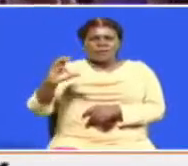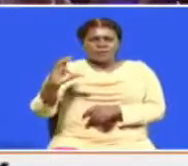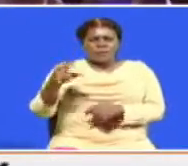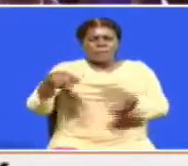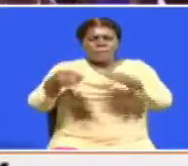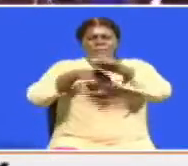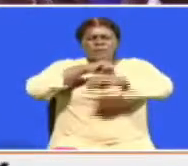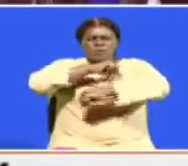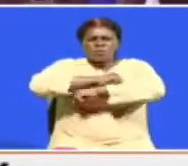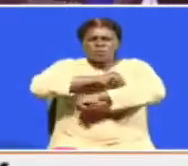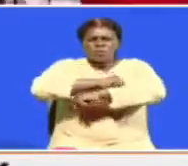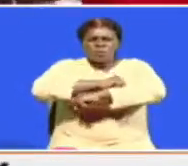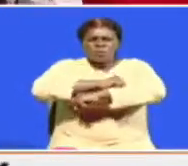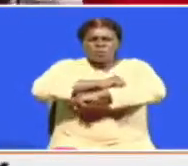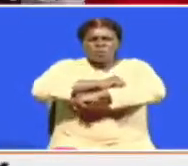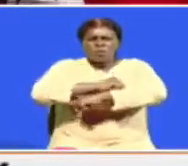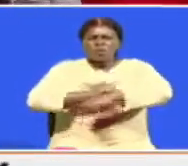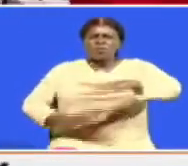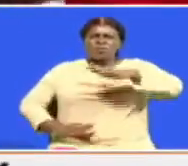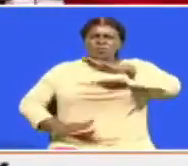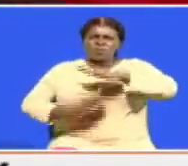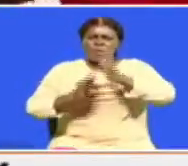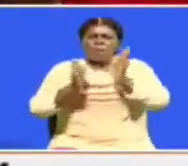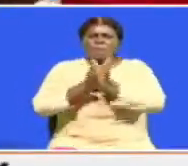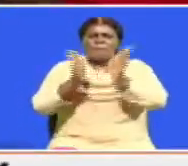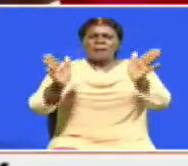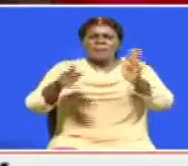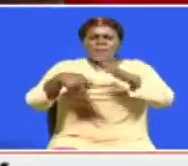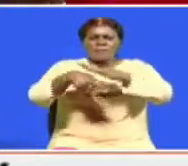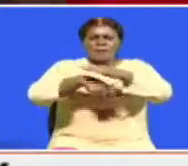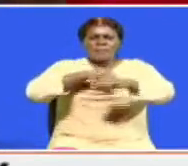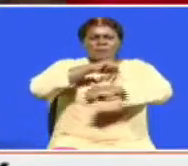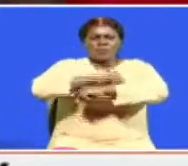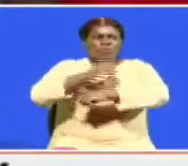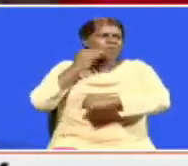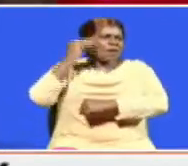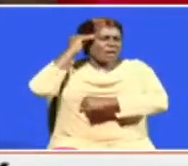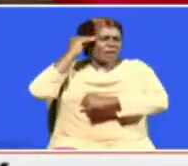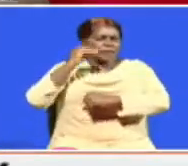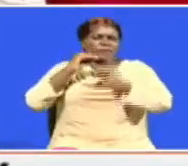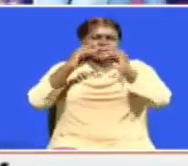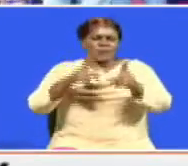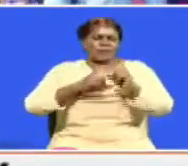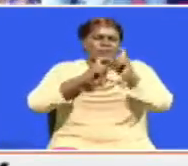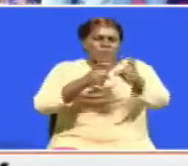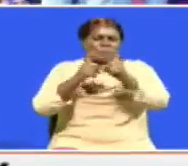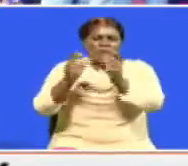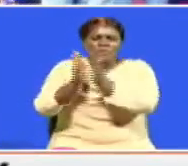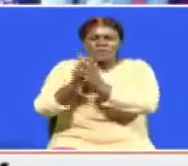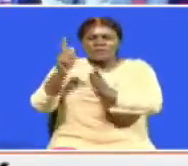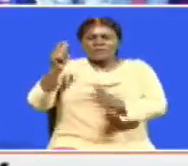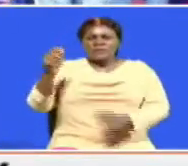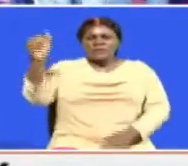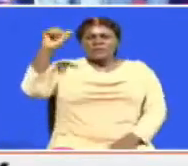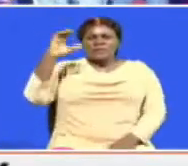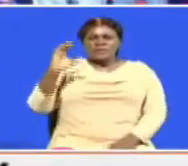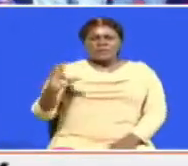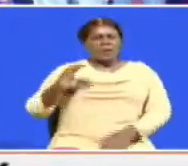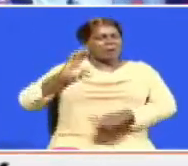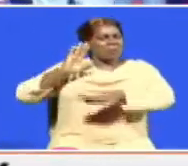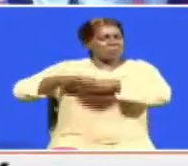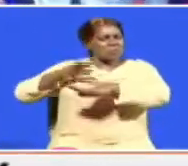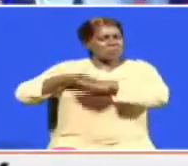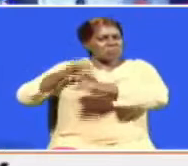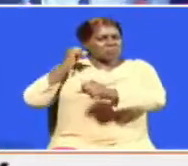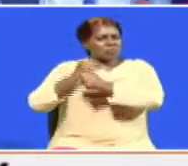Cheribisi Primary School were the top public primary school head teachers awarded by the Teacher Service Commission for their